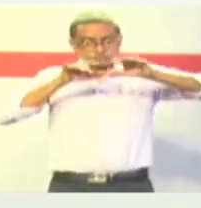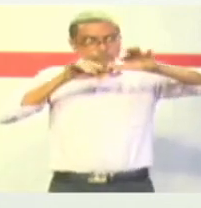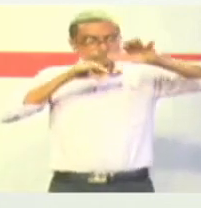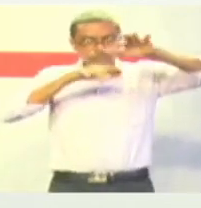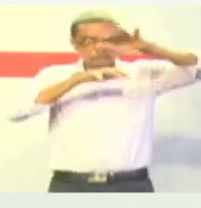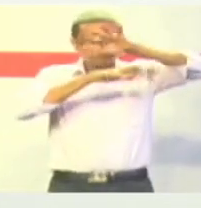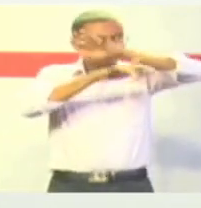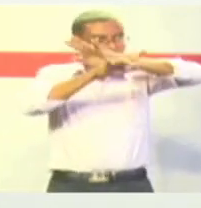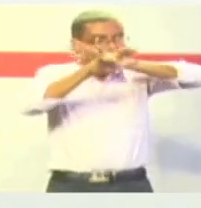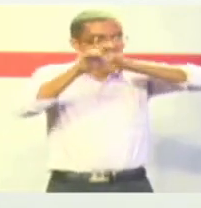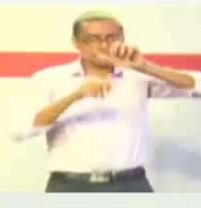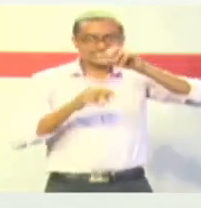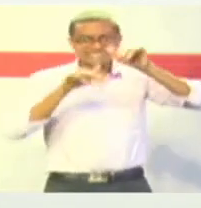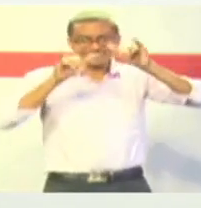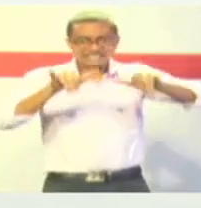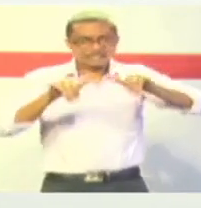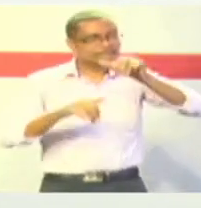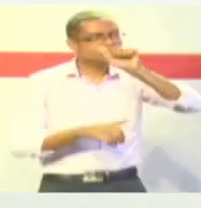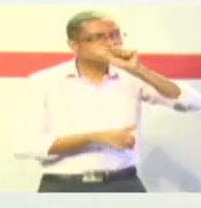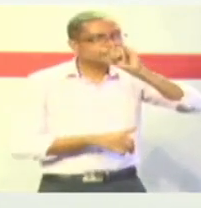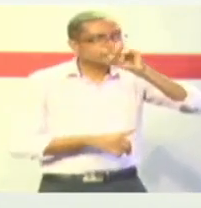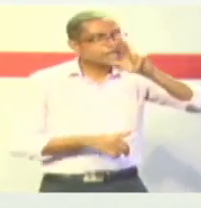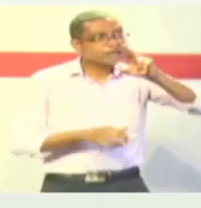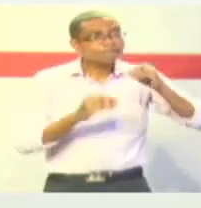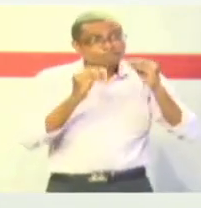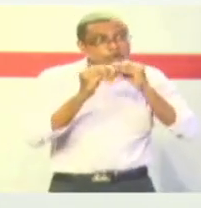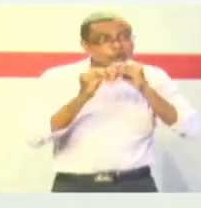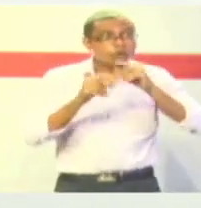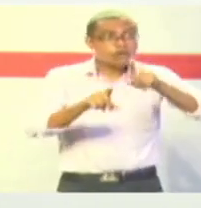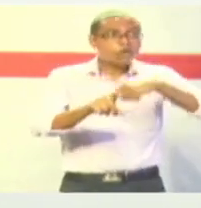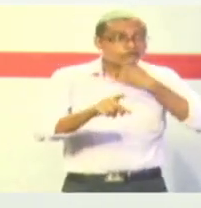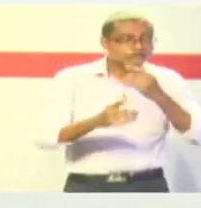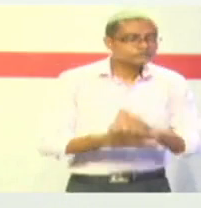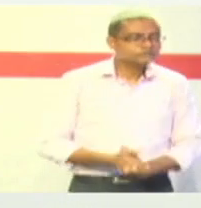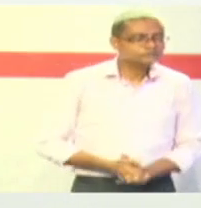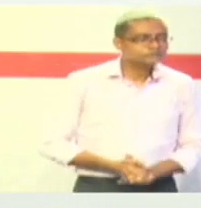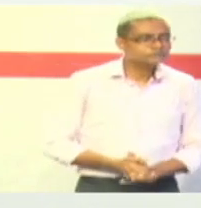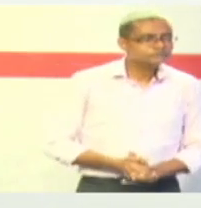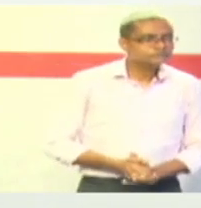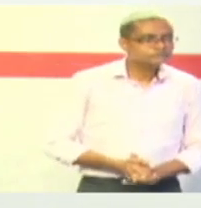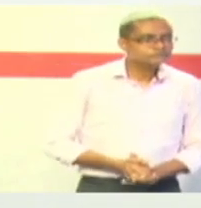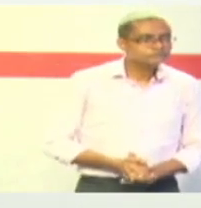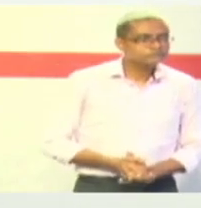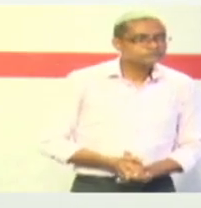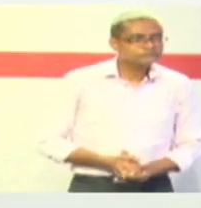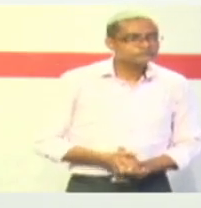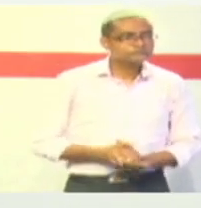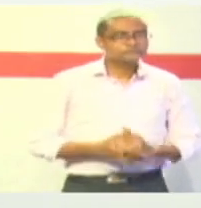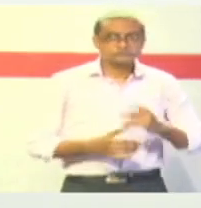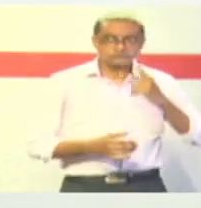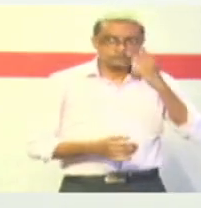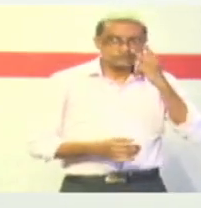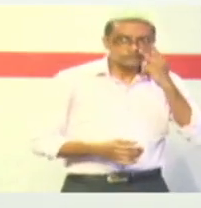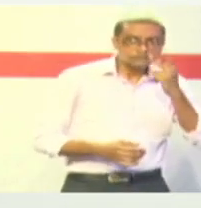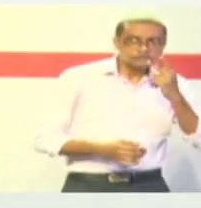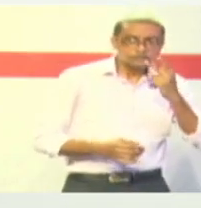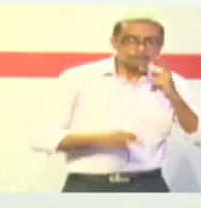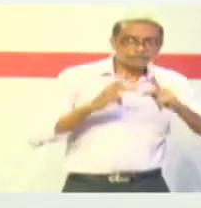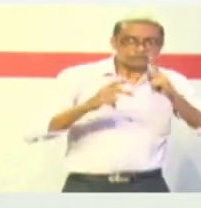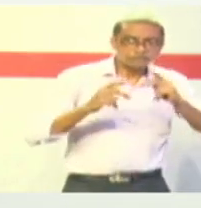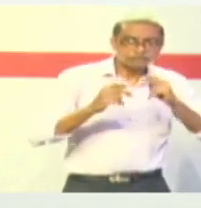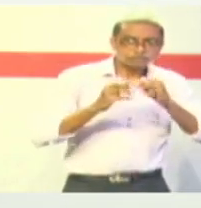much for a longer period of time. So it is concerning, and the levels that we're seeing are still